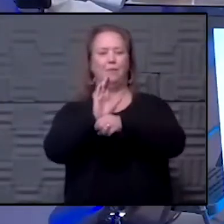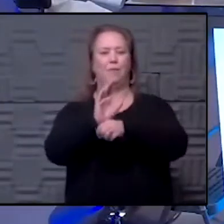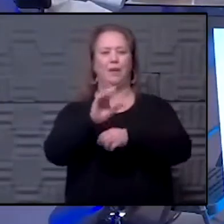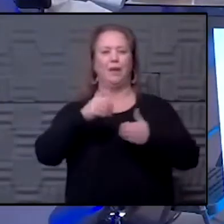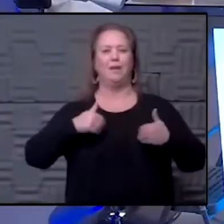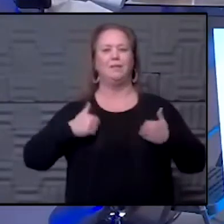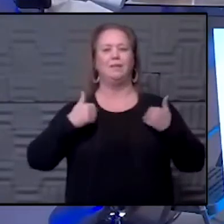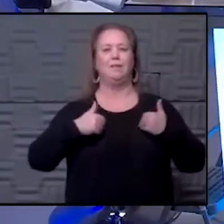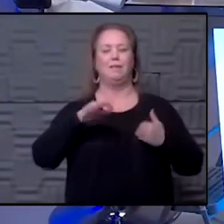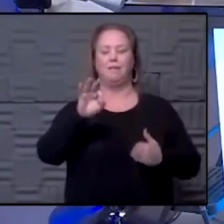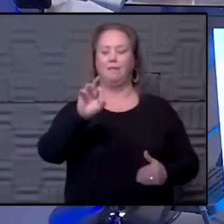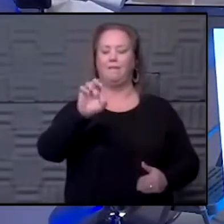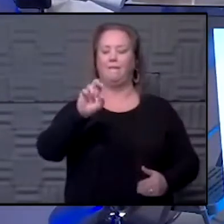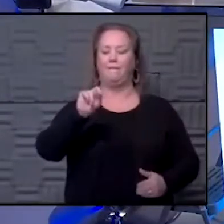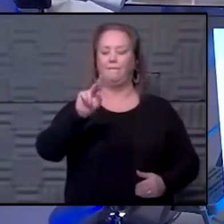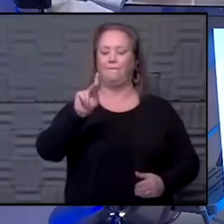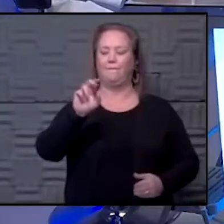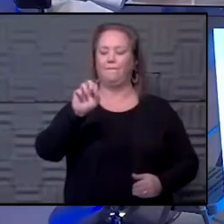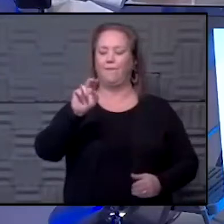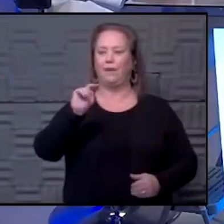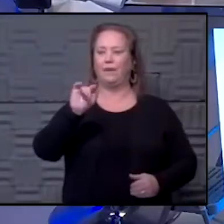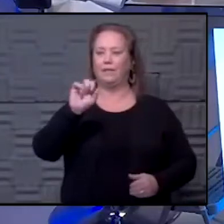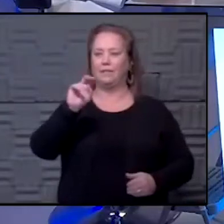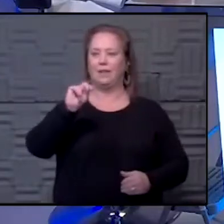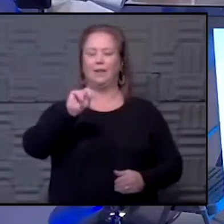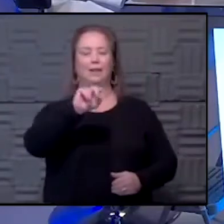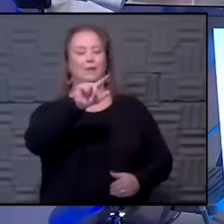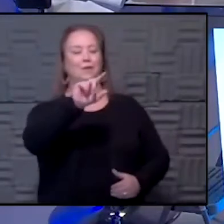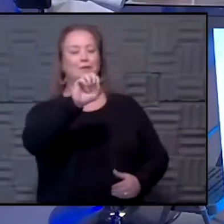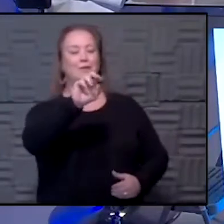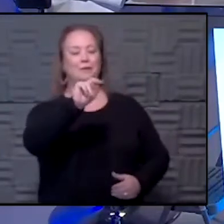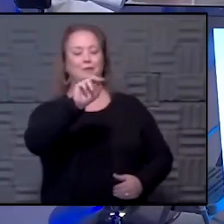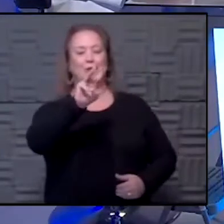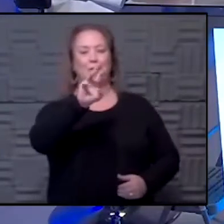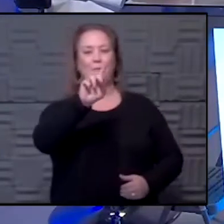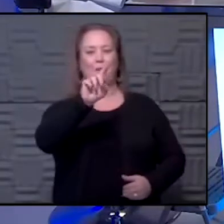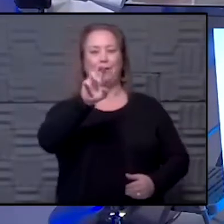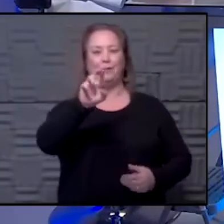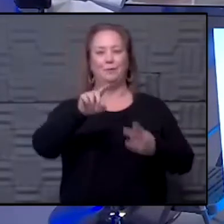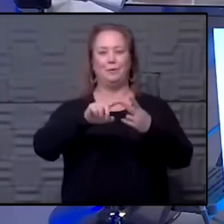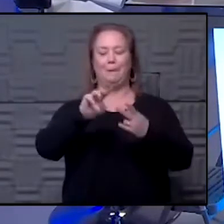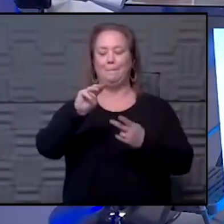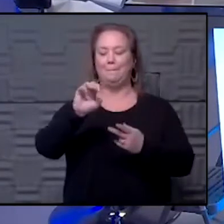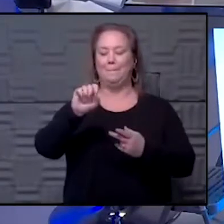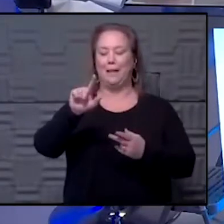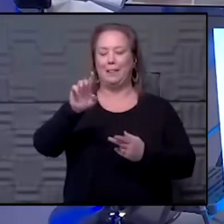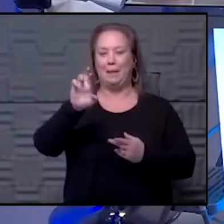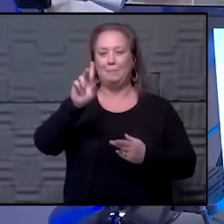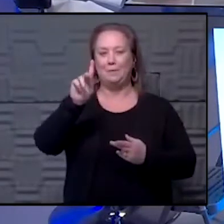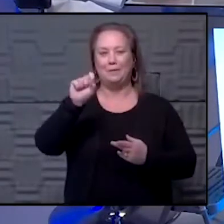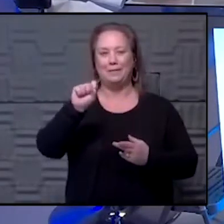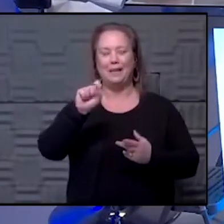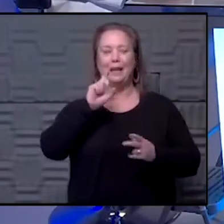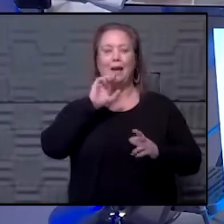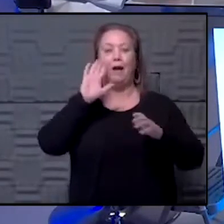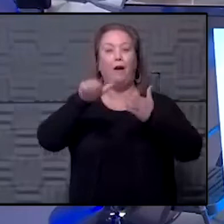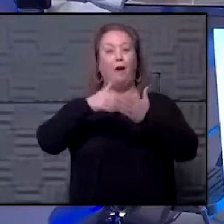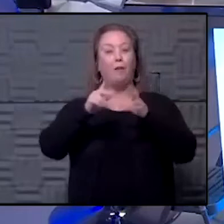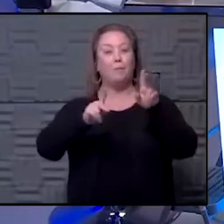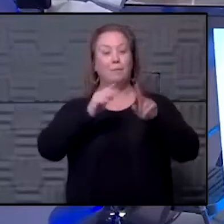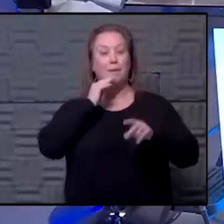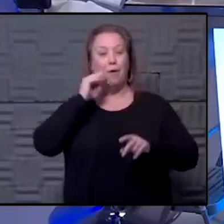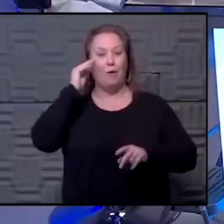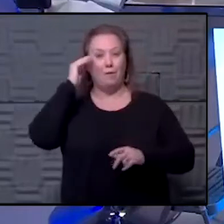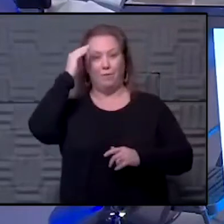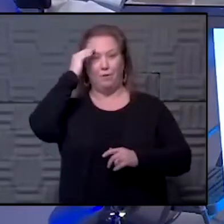seen it. Oh, You Young should do Frankenstein. a That's Gene Wilder that's a great one. film Mel festival Brooks. binge, yeah. Yeah. Okay, so I Mel want Brooks, everyone Gene at Wilder. home that's watching that